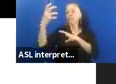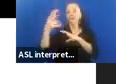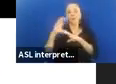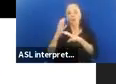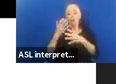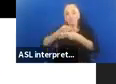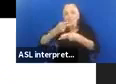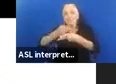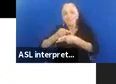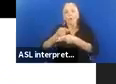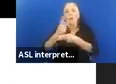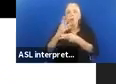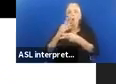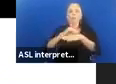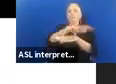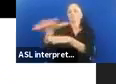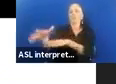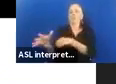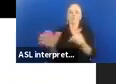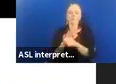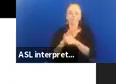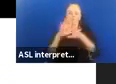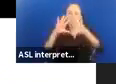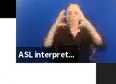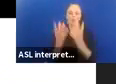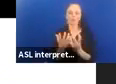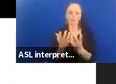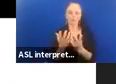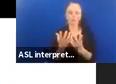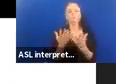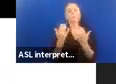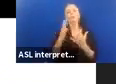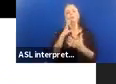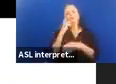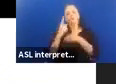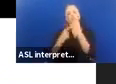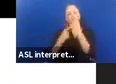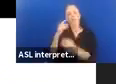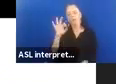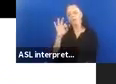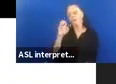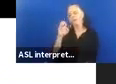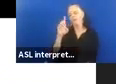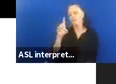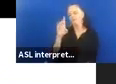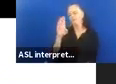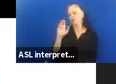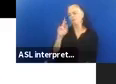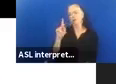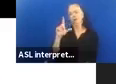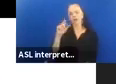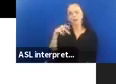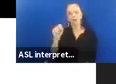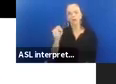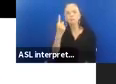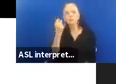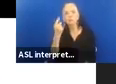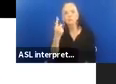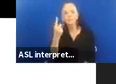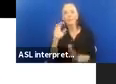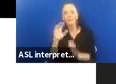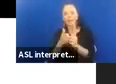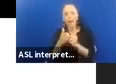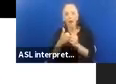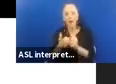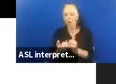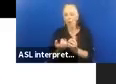We're going to look at the concept of feedback loops as a way of understanding the scale, pace, and intensity of how this